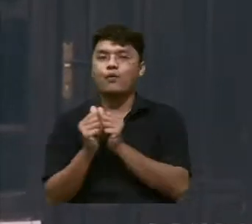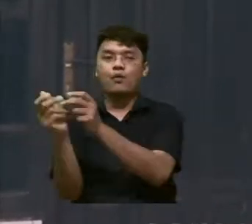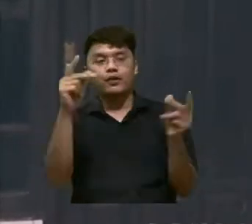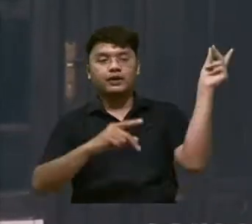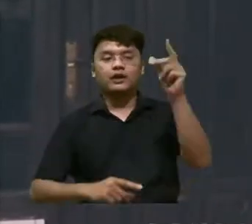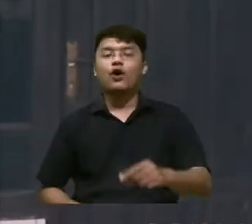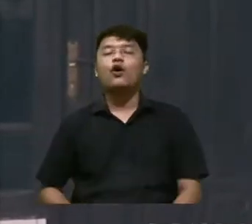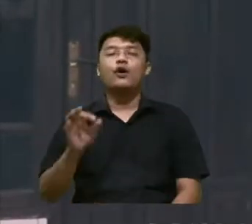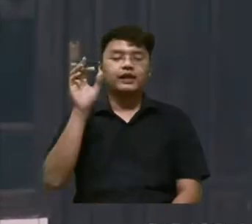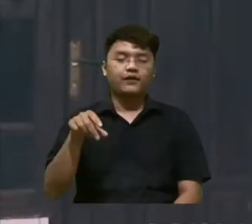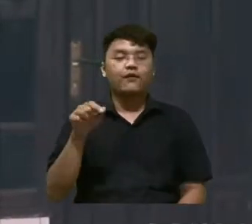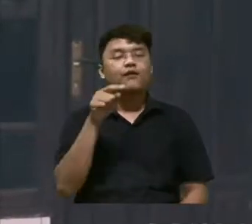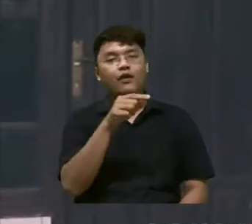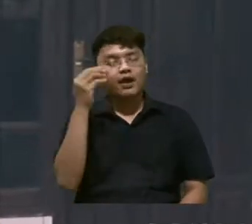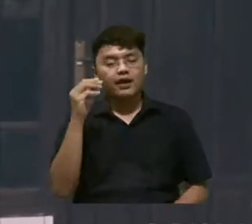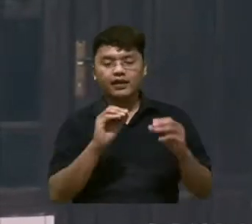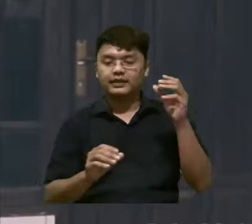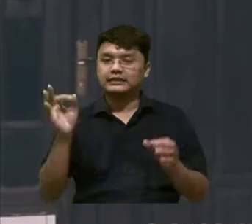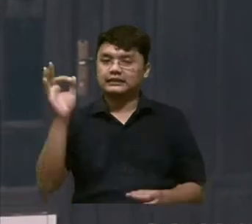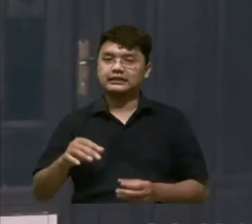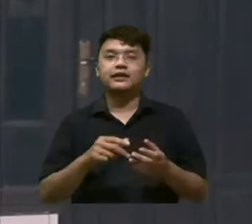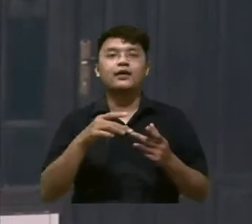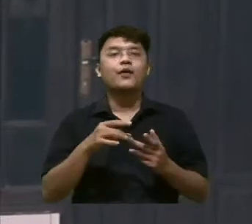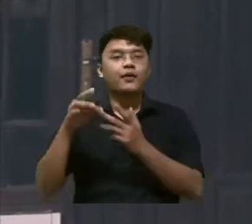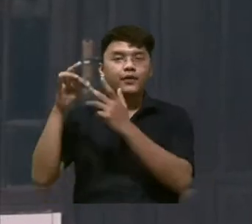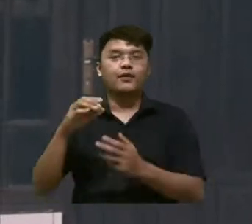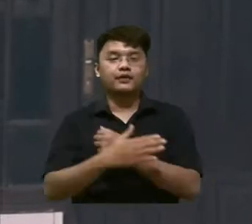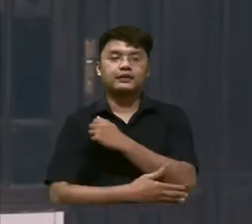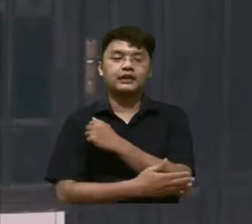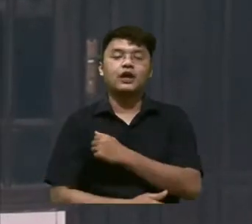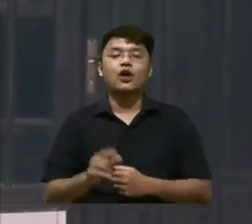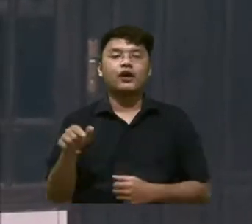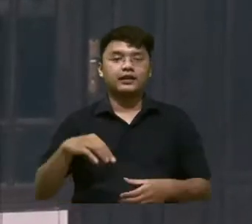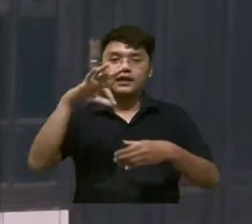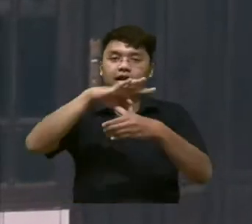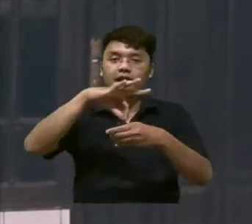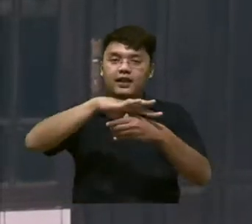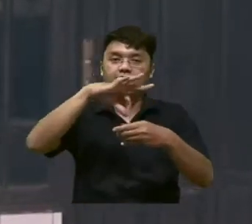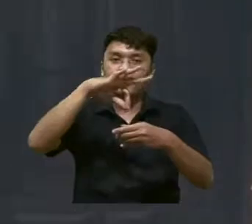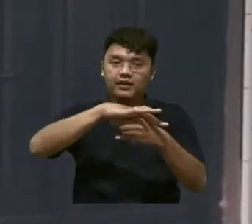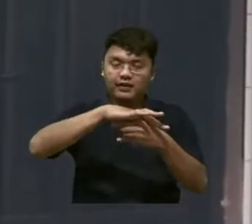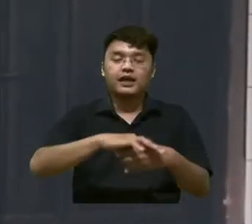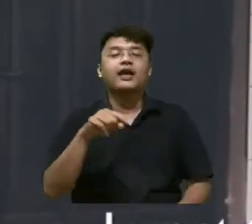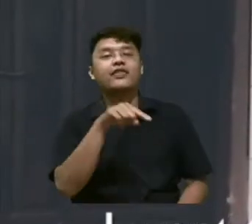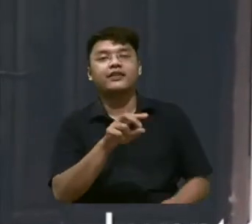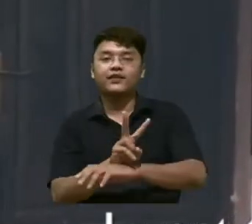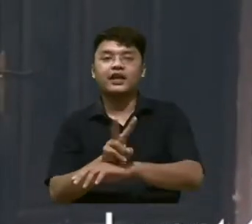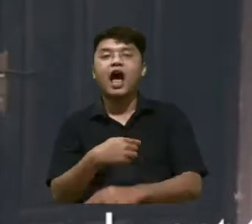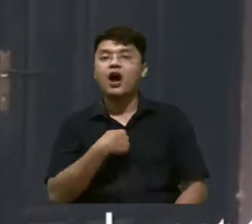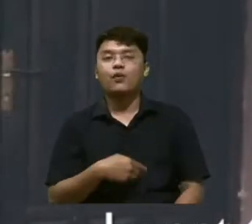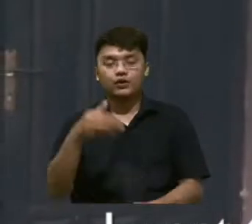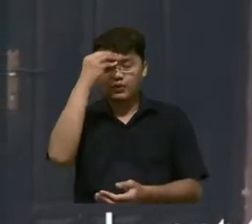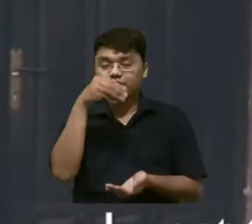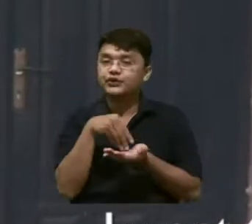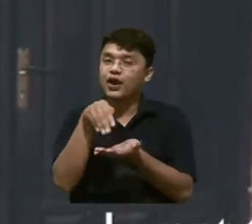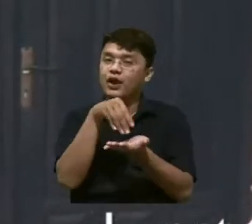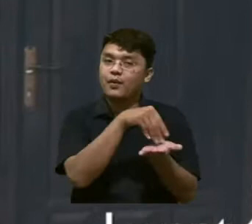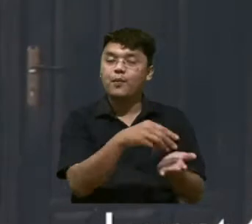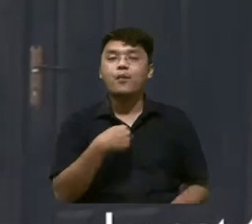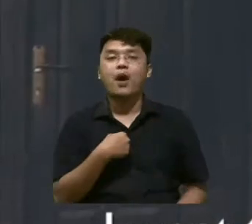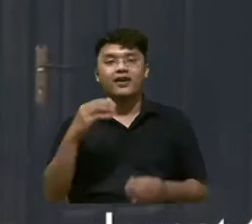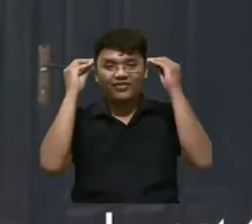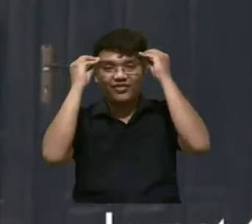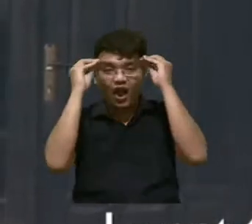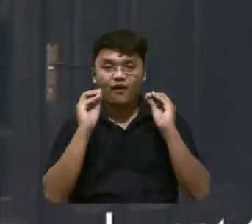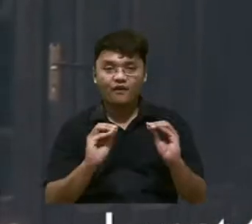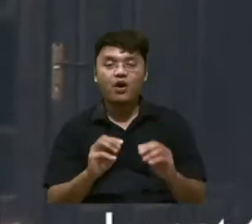only for the eligible members of a state, typically through elected representatives. In this video, I want to share with my thoughts